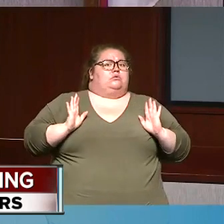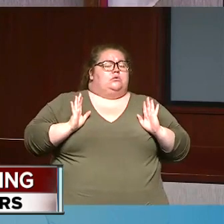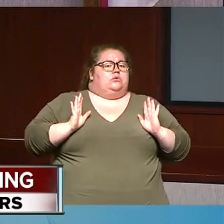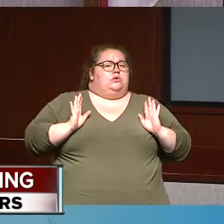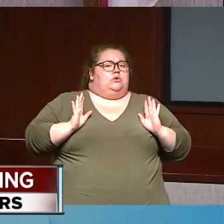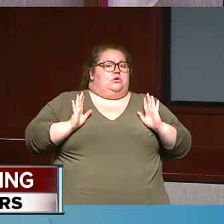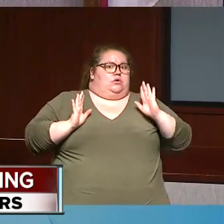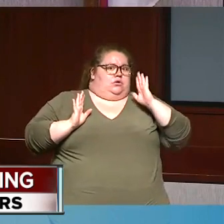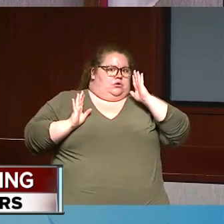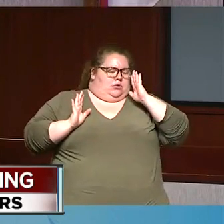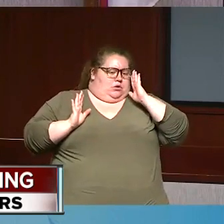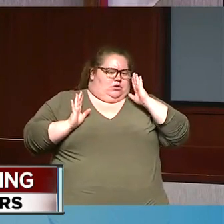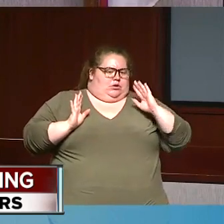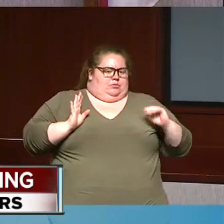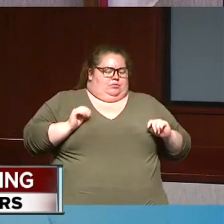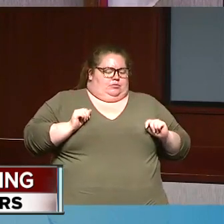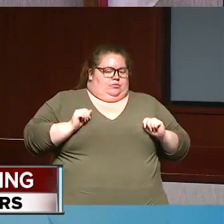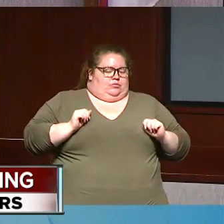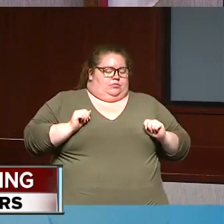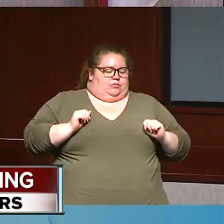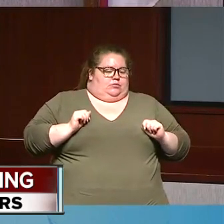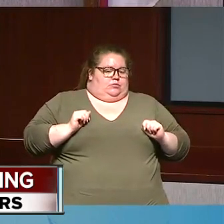that of the